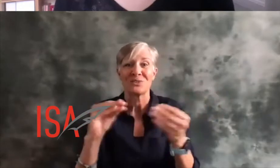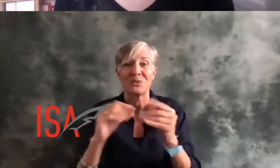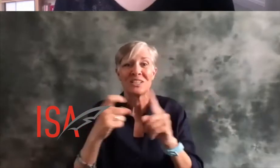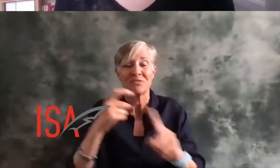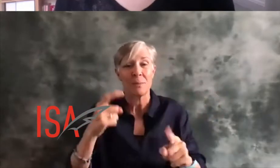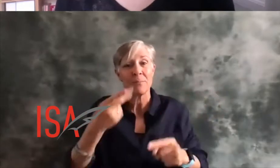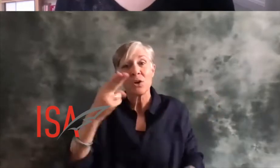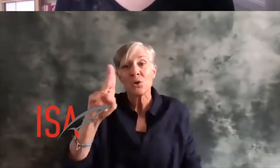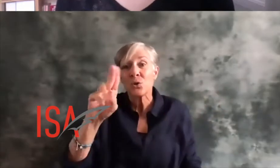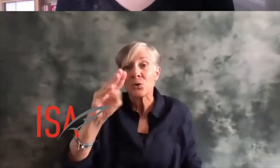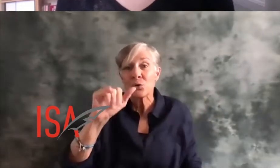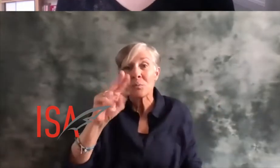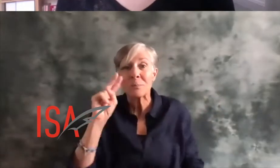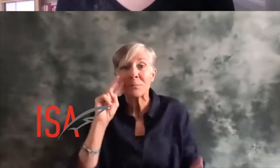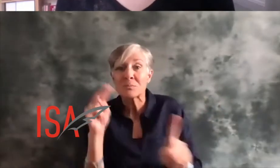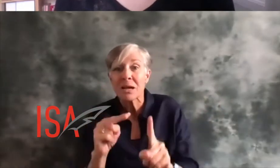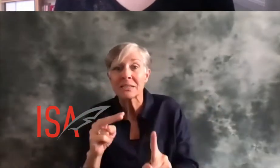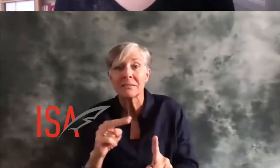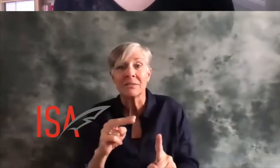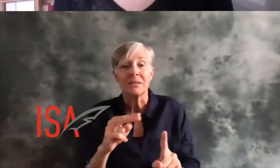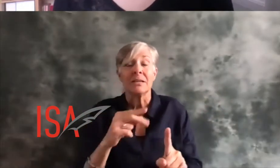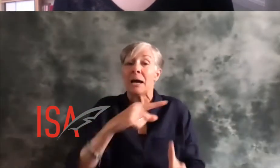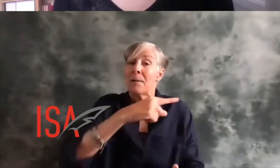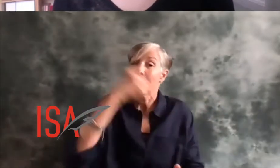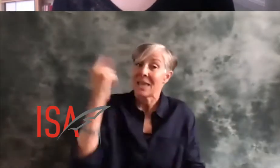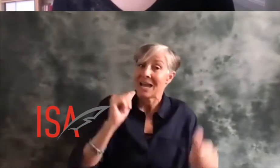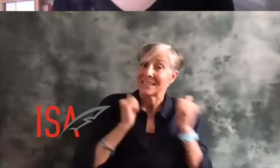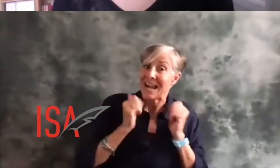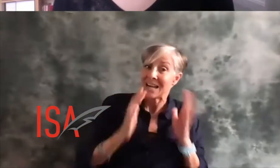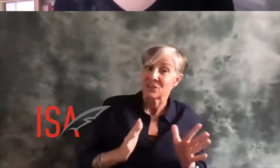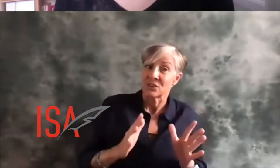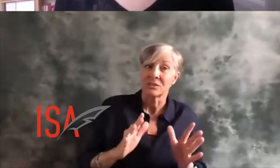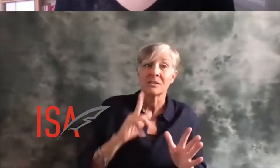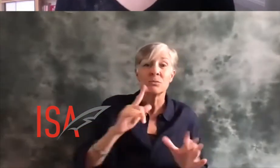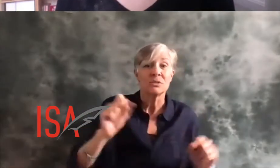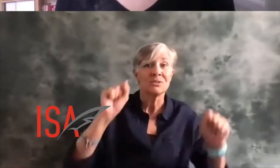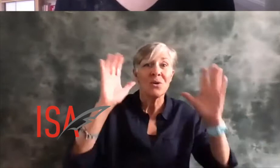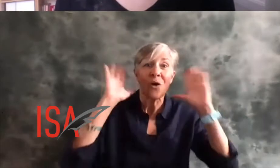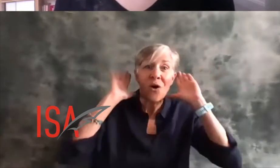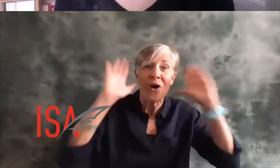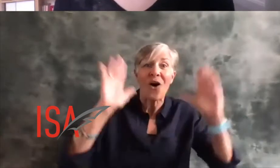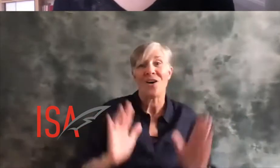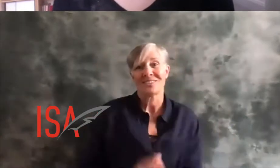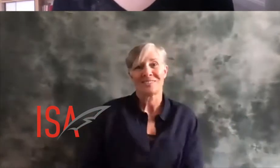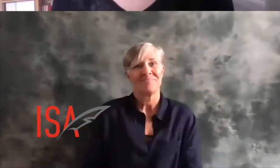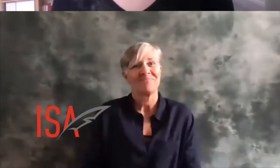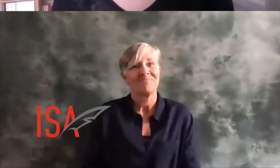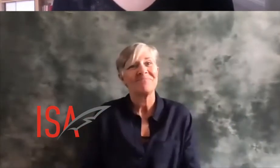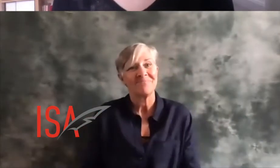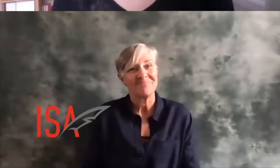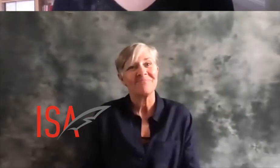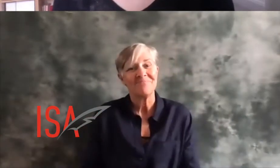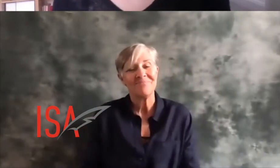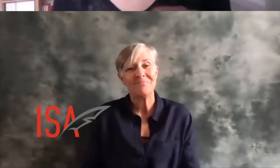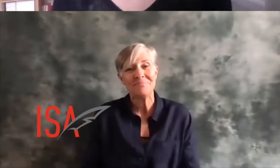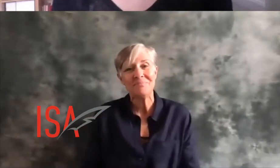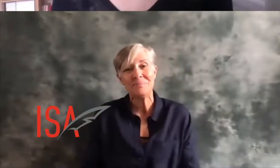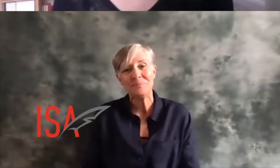human perspective, in my opinion. And it had Black actors, and it was awesome. Mm-hmm. Mm-hmm.